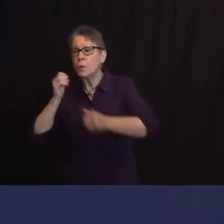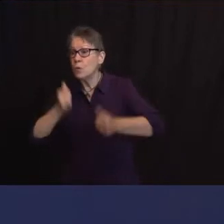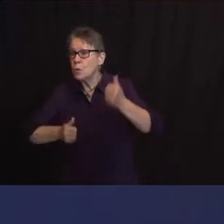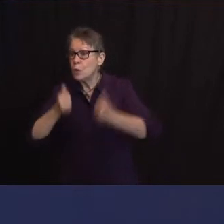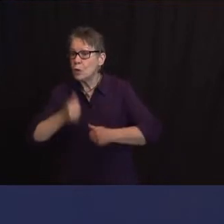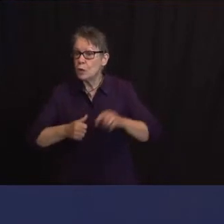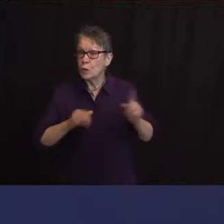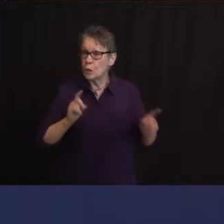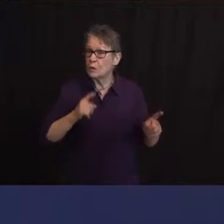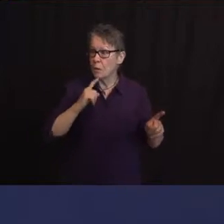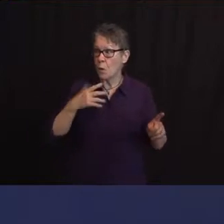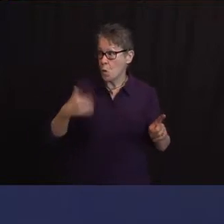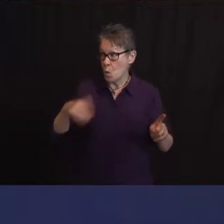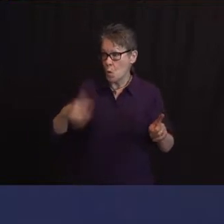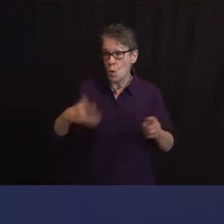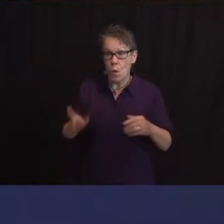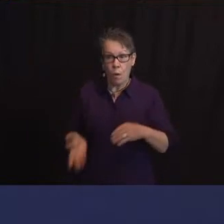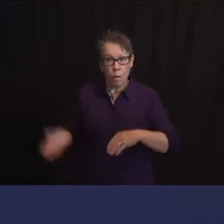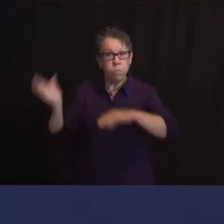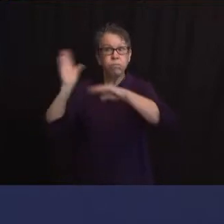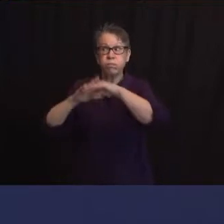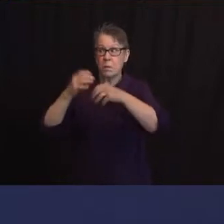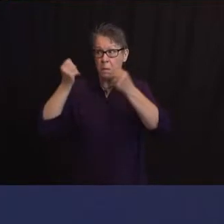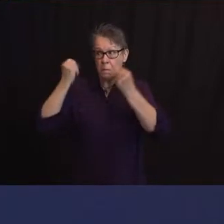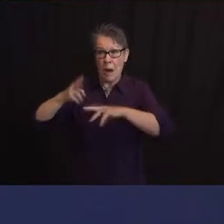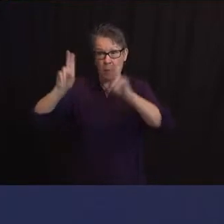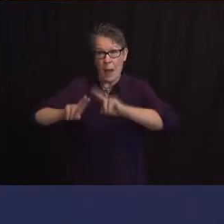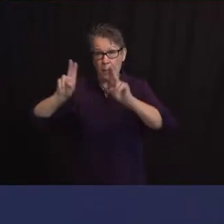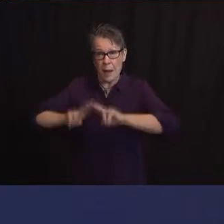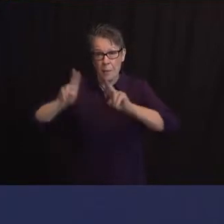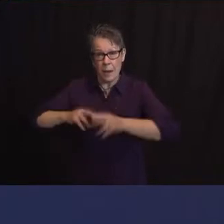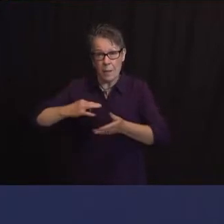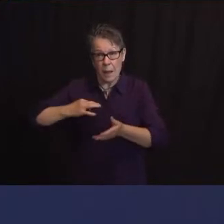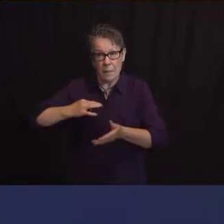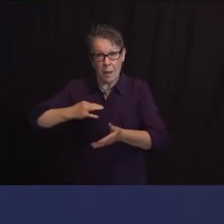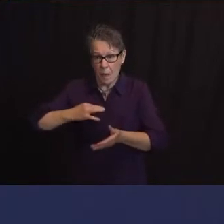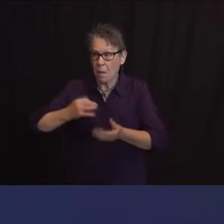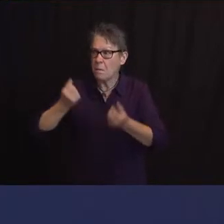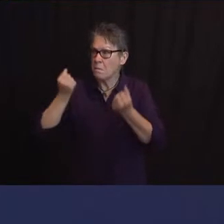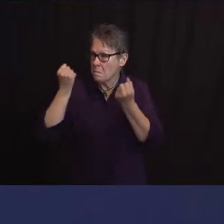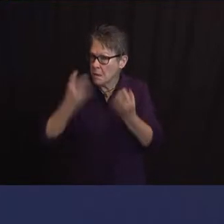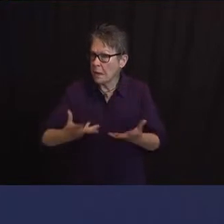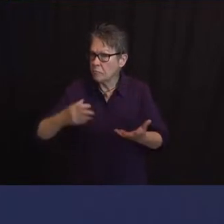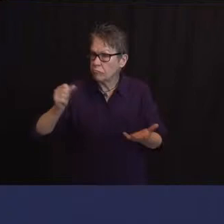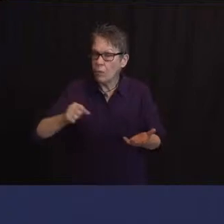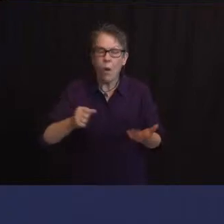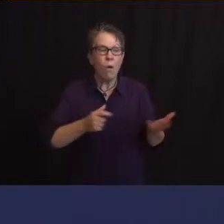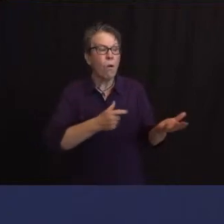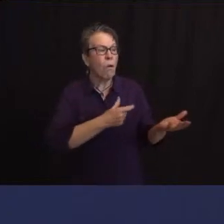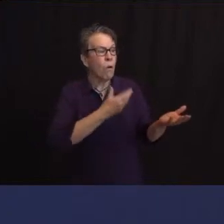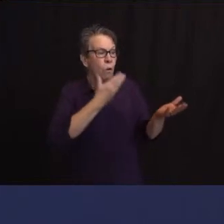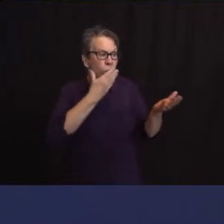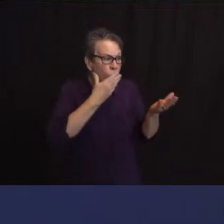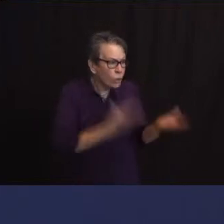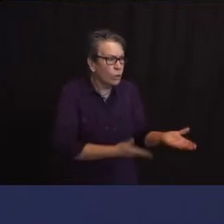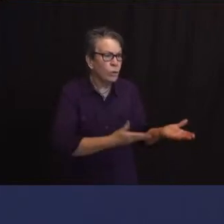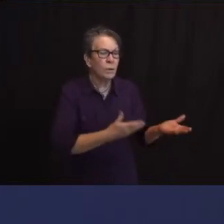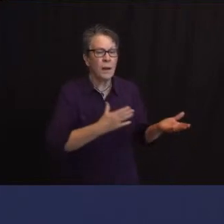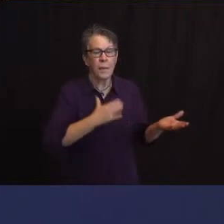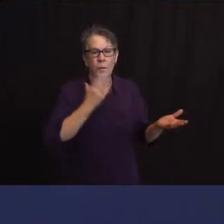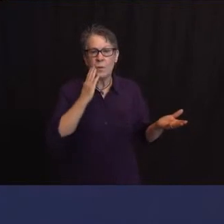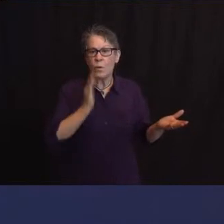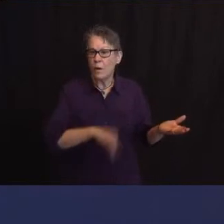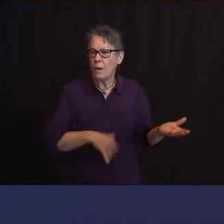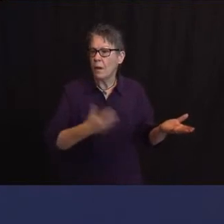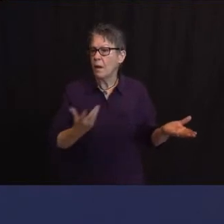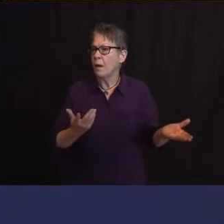way, right? But you just, a year like, we can't underestimate the impact that the past 13 months is going